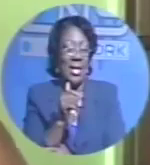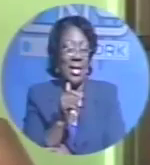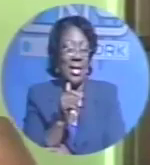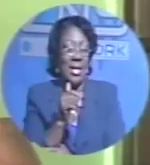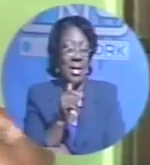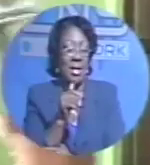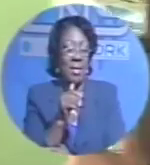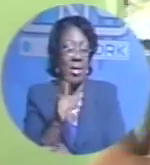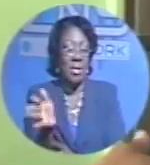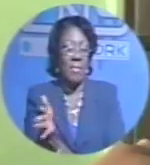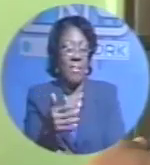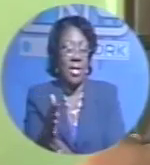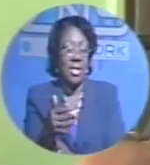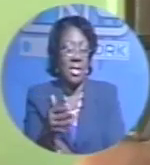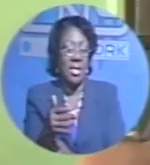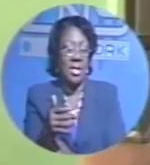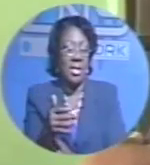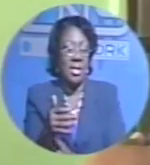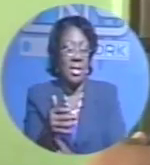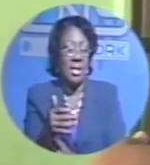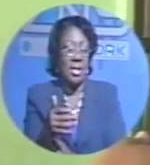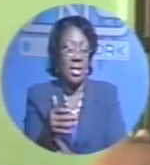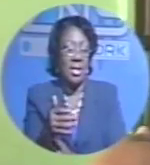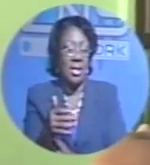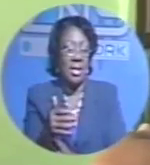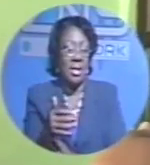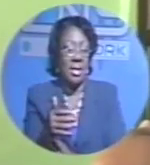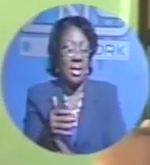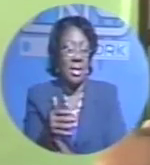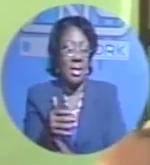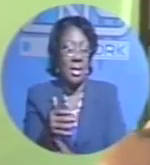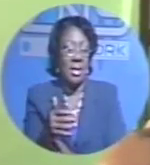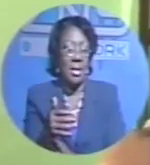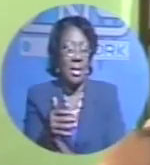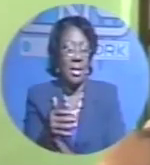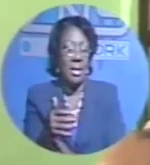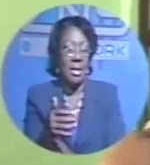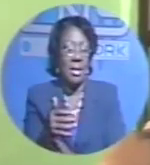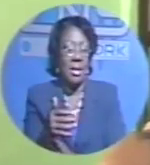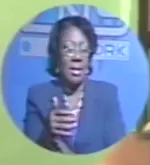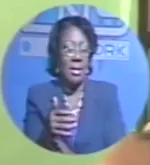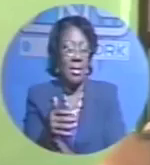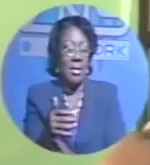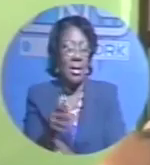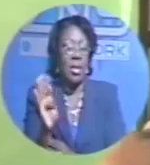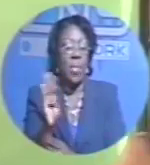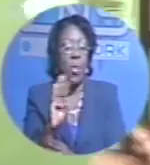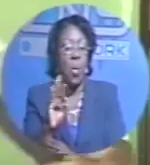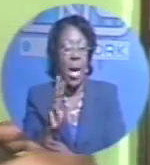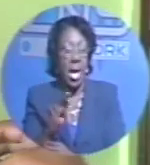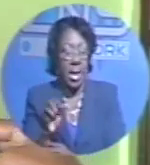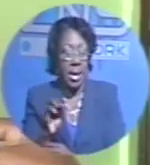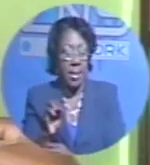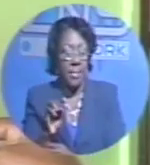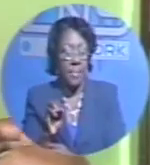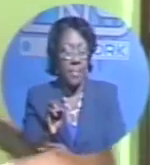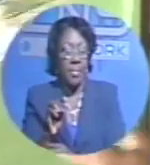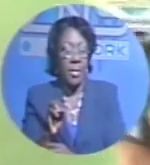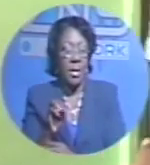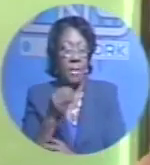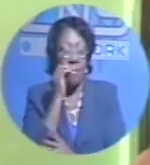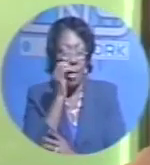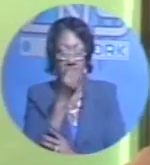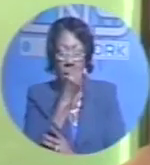What's the national fish? National fish is the blue marlin. What's the national